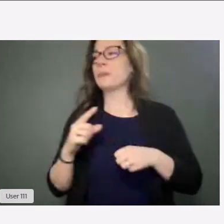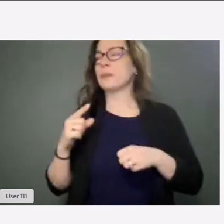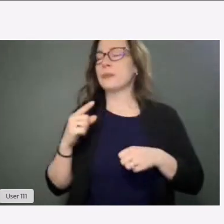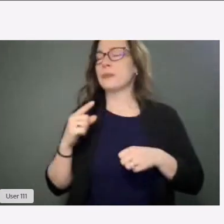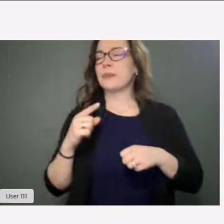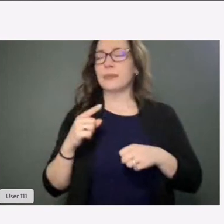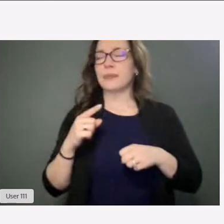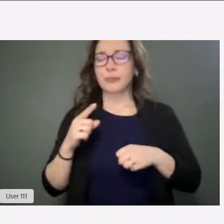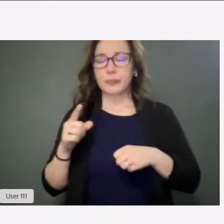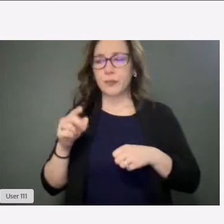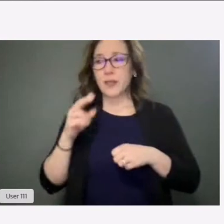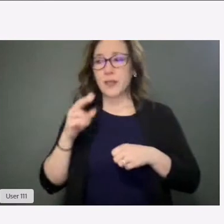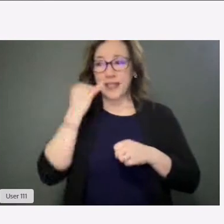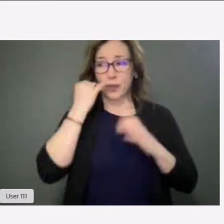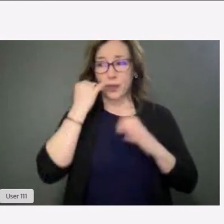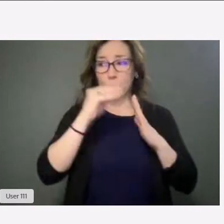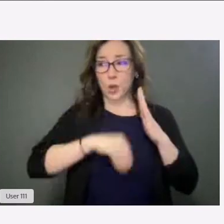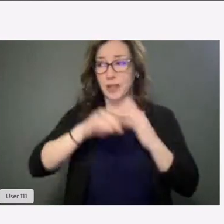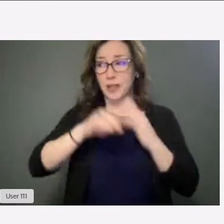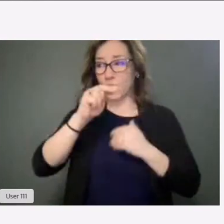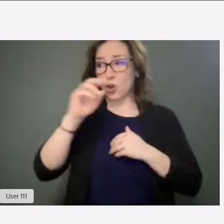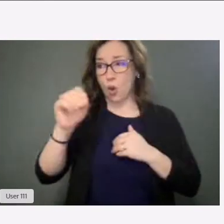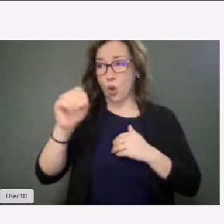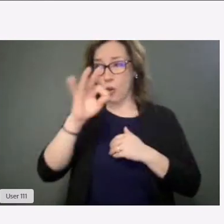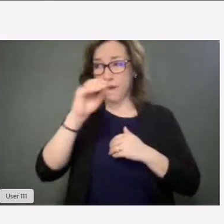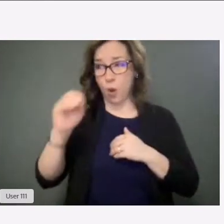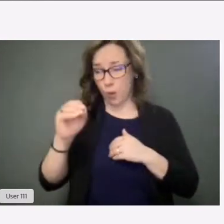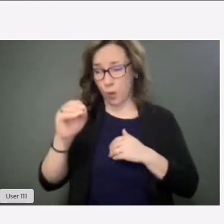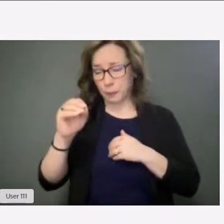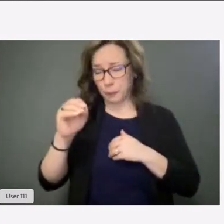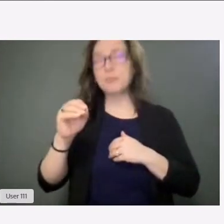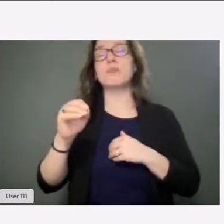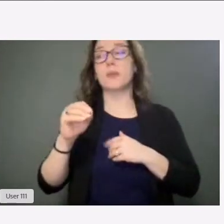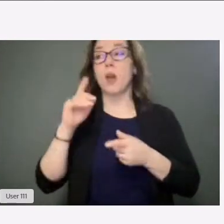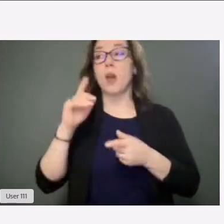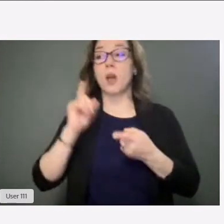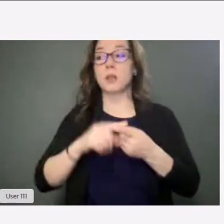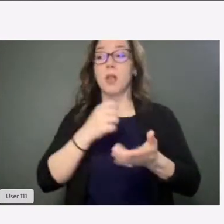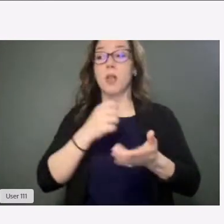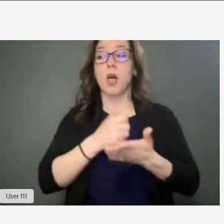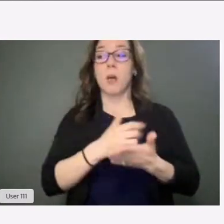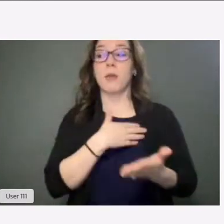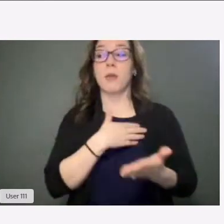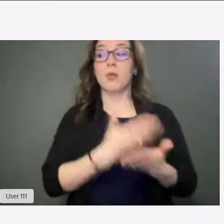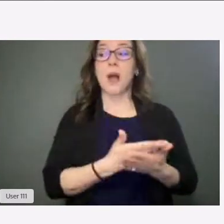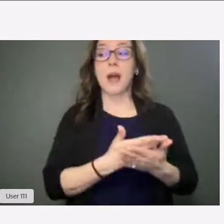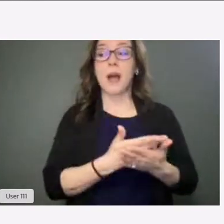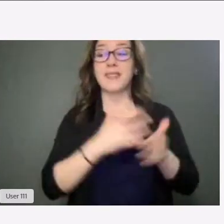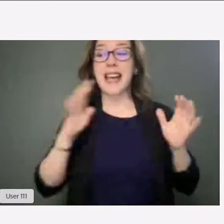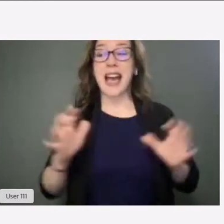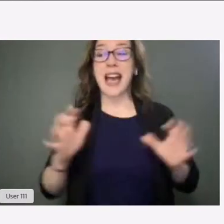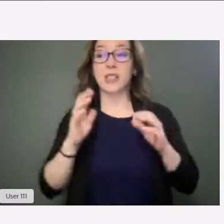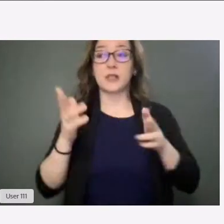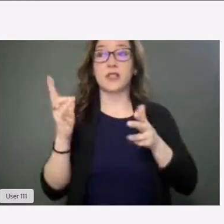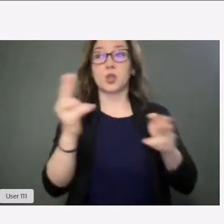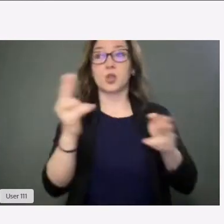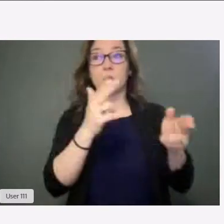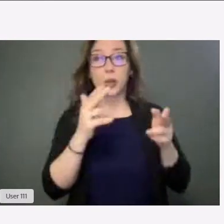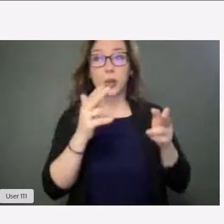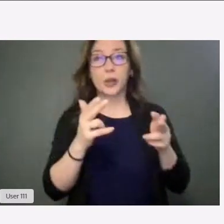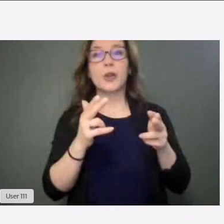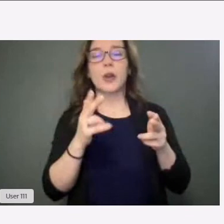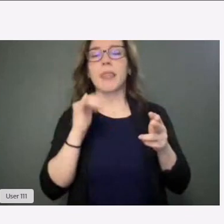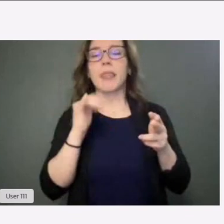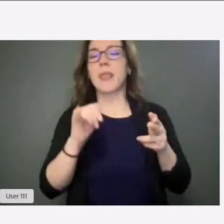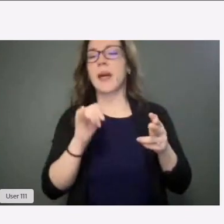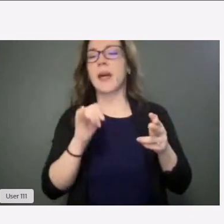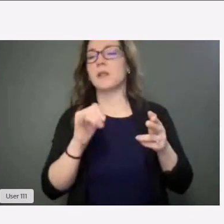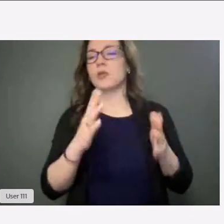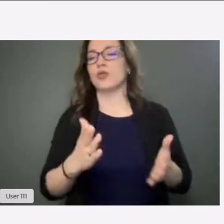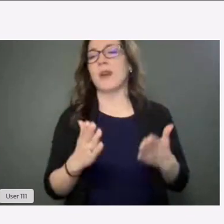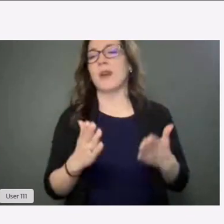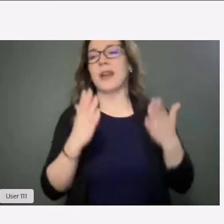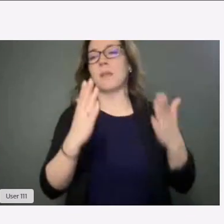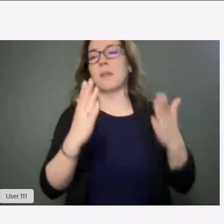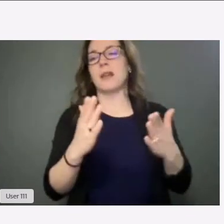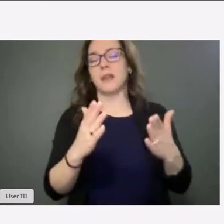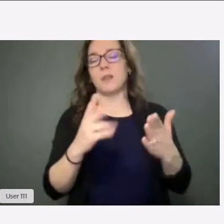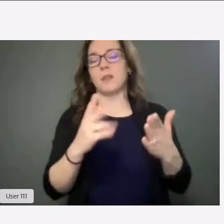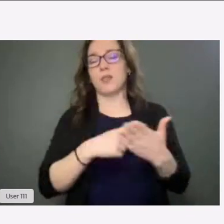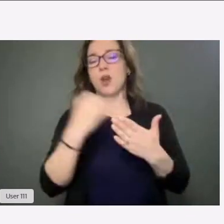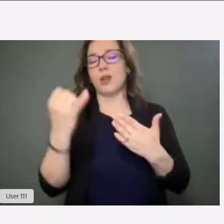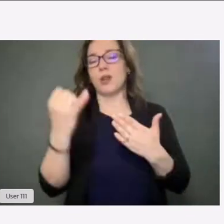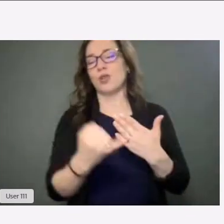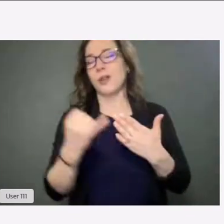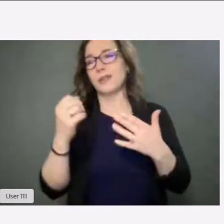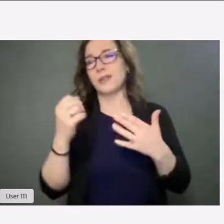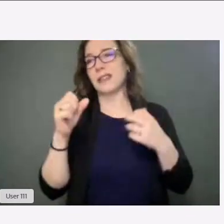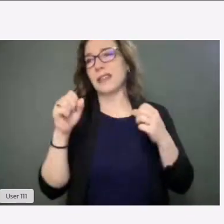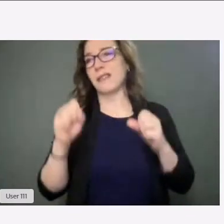and we put this in the NOFO, that, you know, both, I know Until Help Arrives, and I would say for active shooter as well, those were recommended